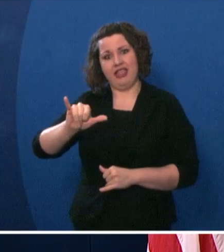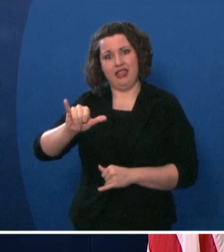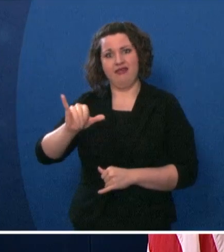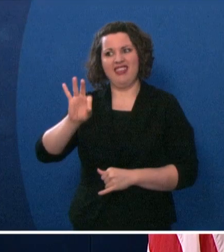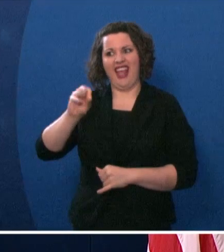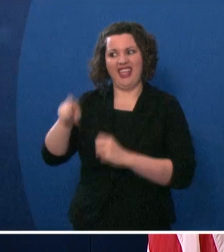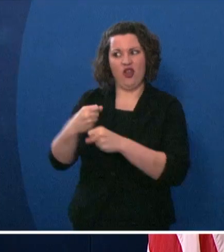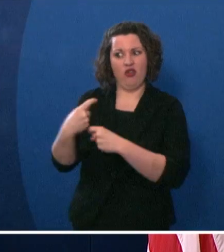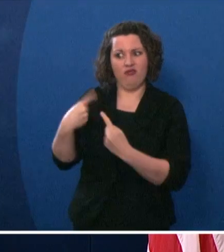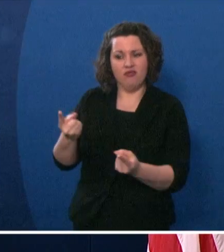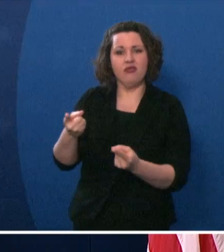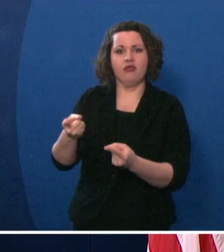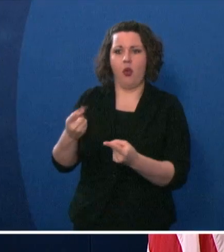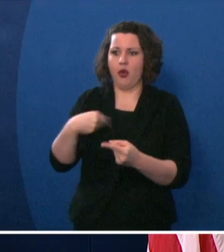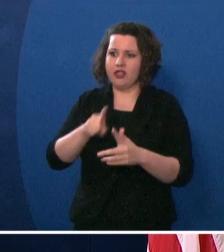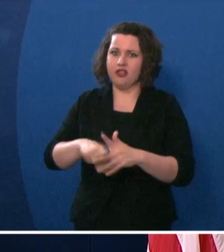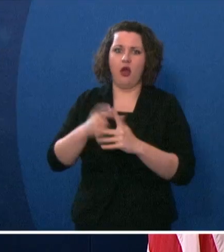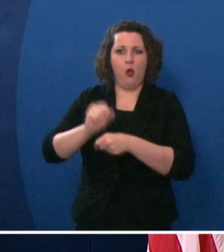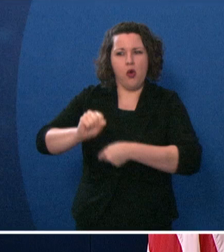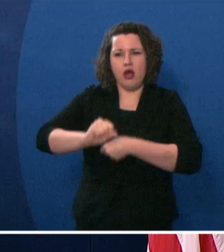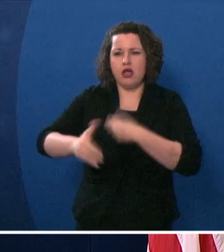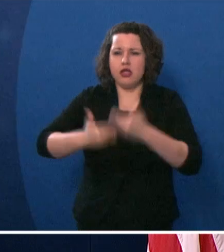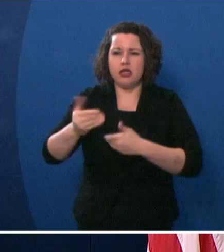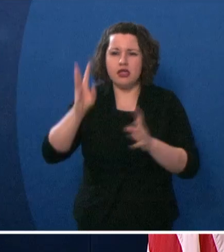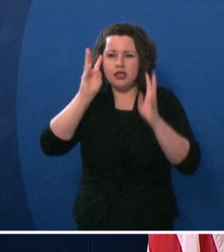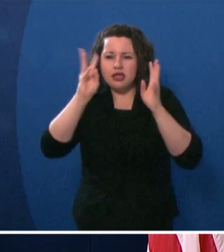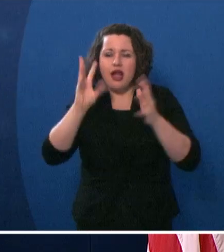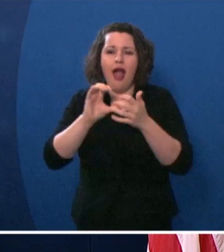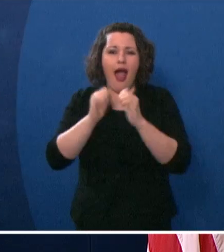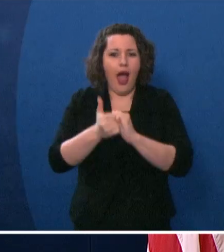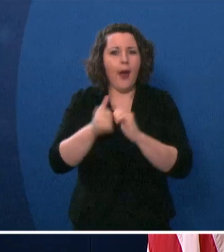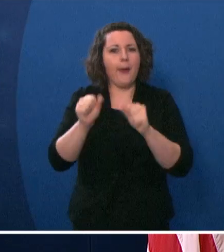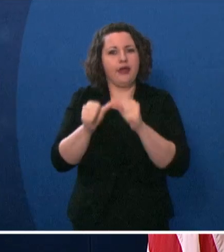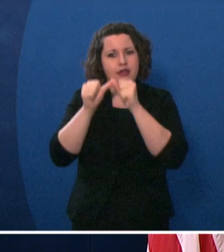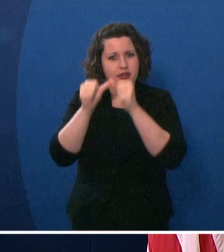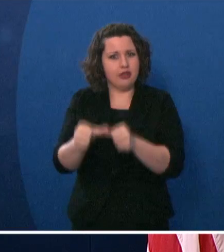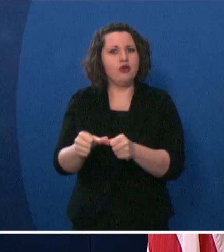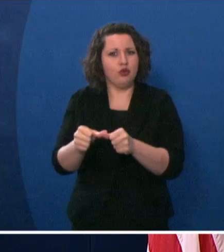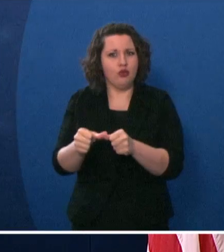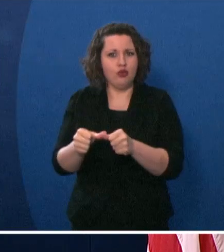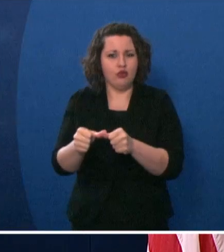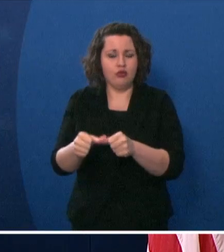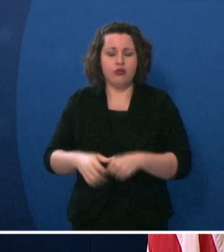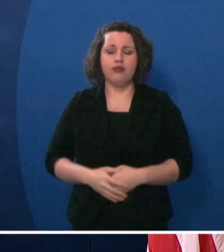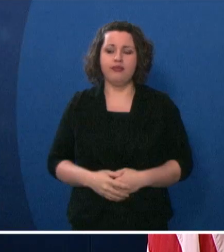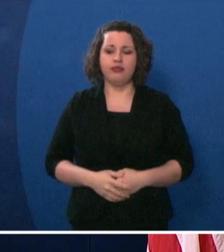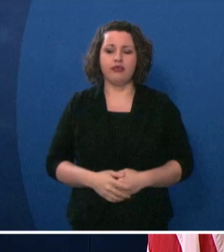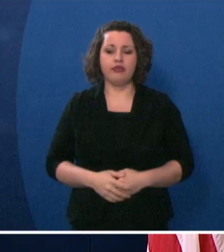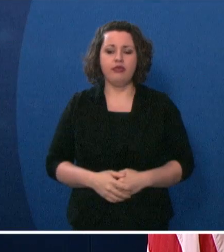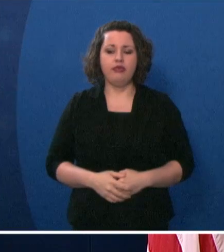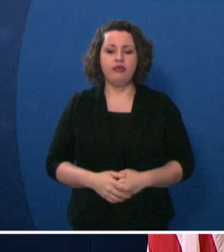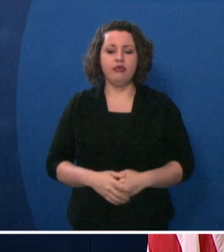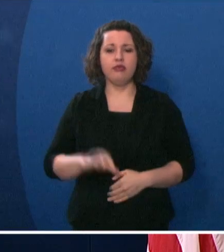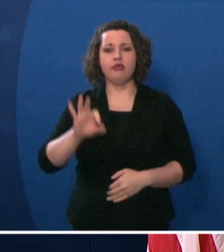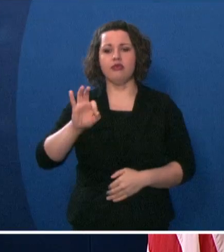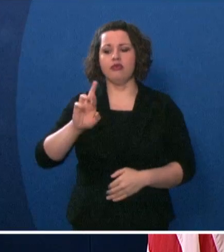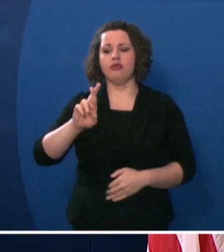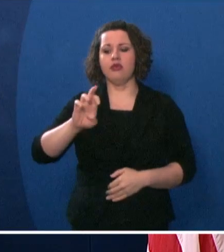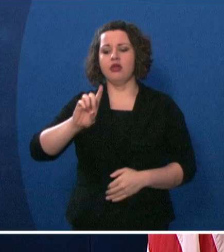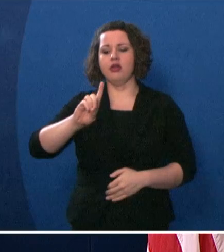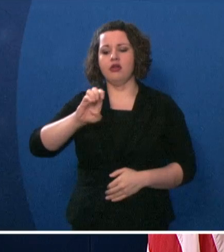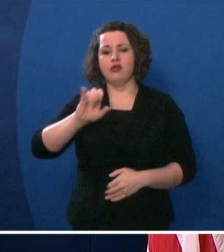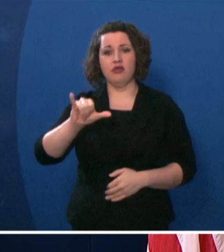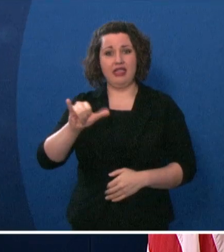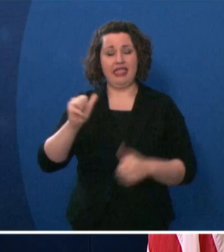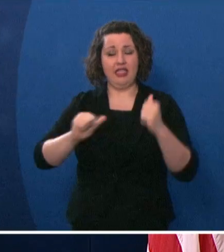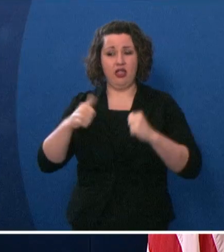work, began brainstorming a way to persevere through this unprecedented time. Fridley Theaters made the early